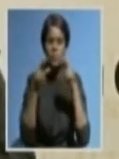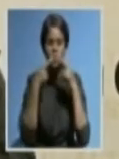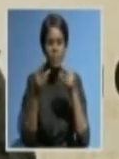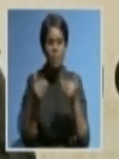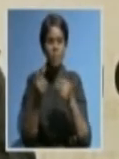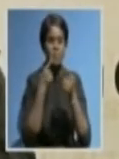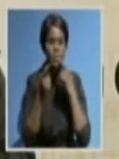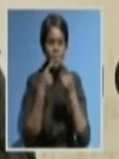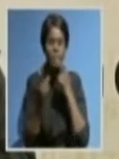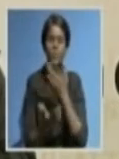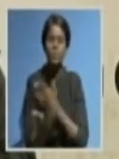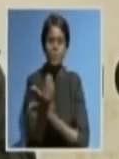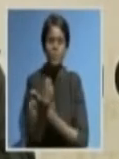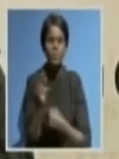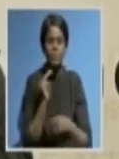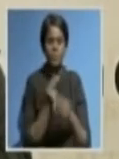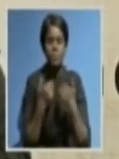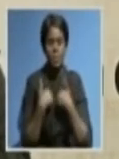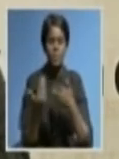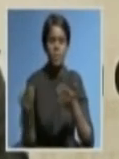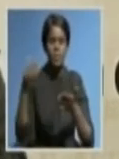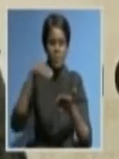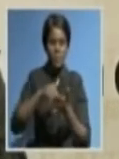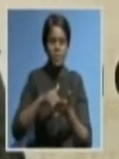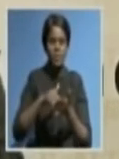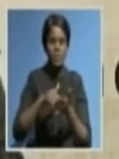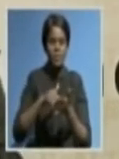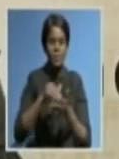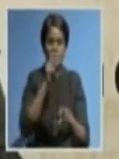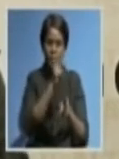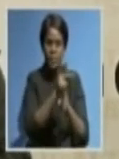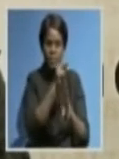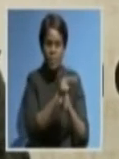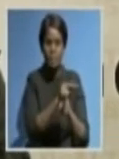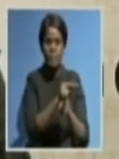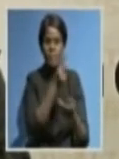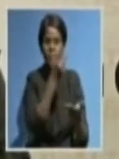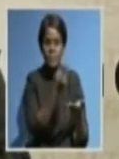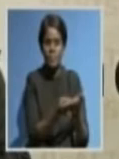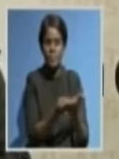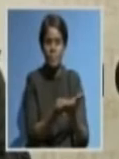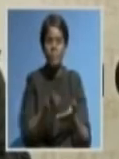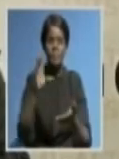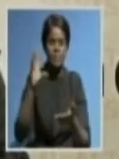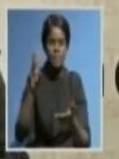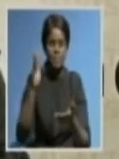morning. We have again isolated 6 positive cases